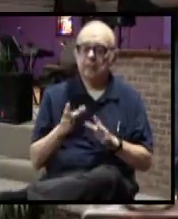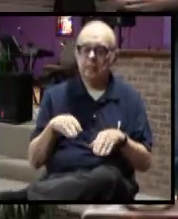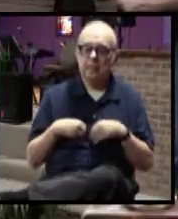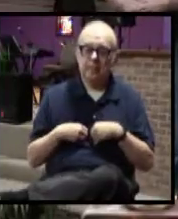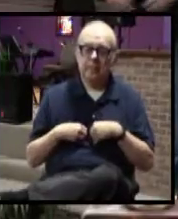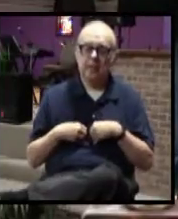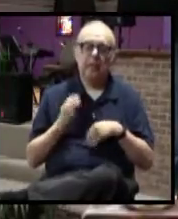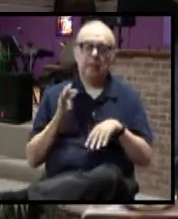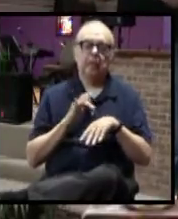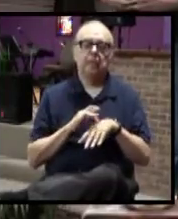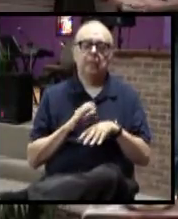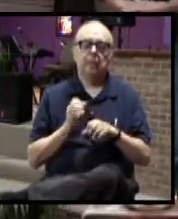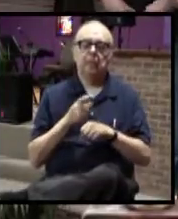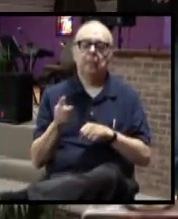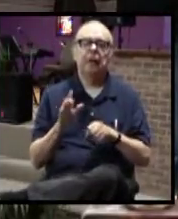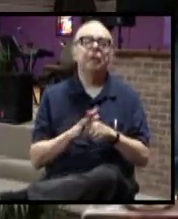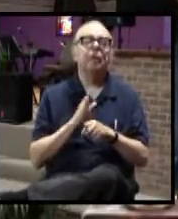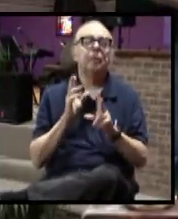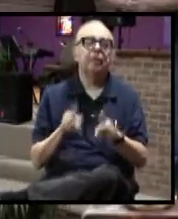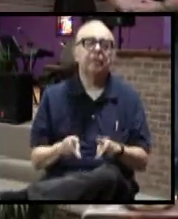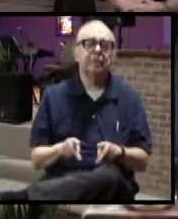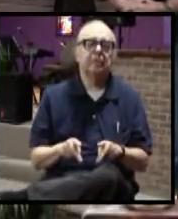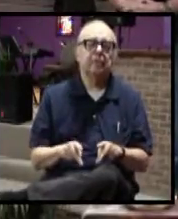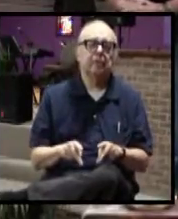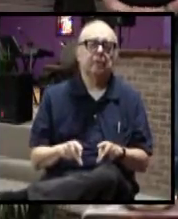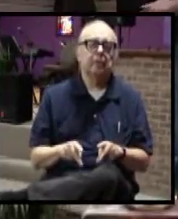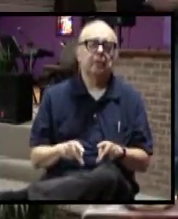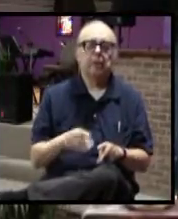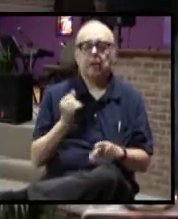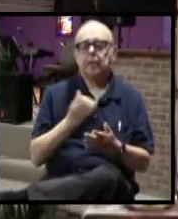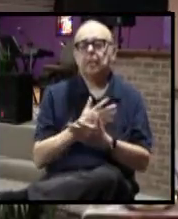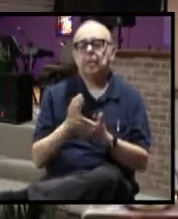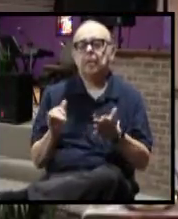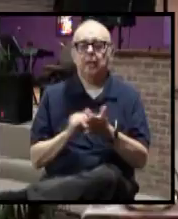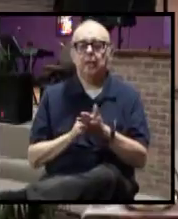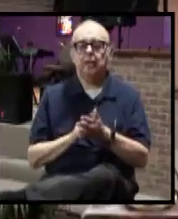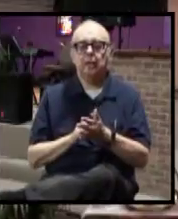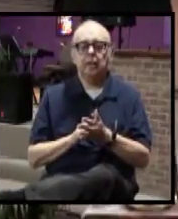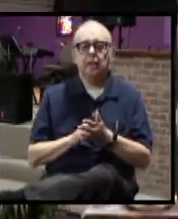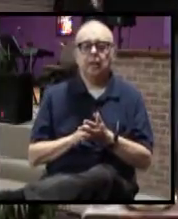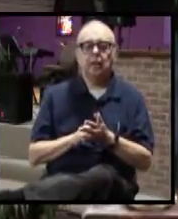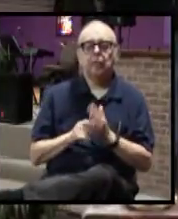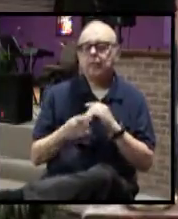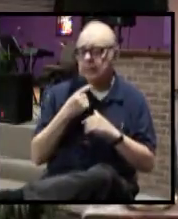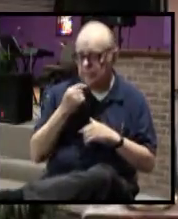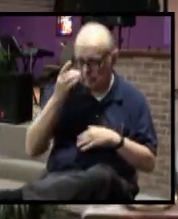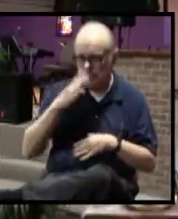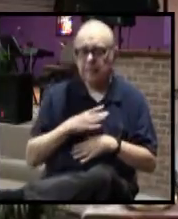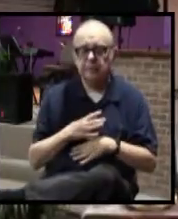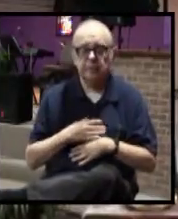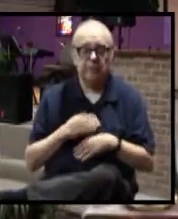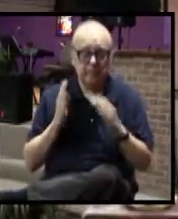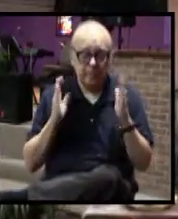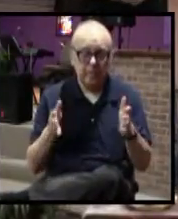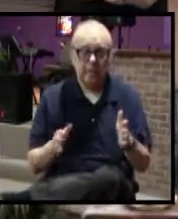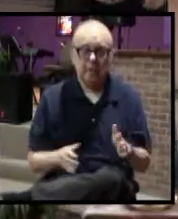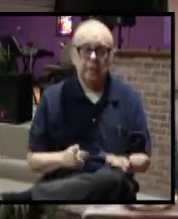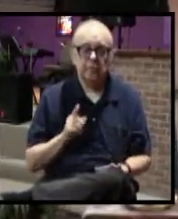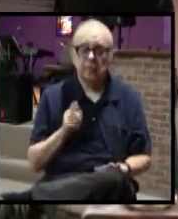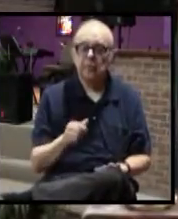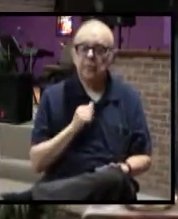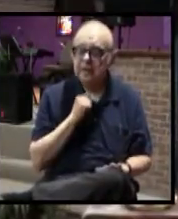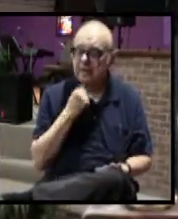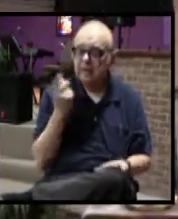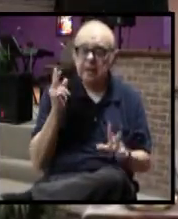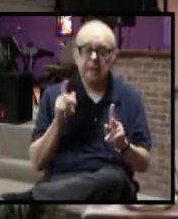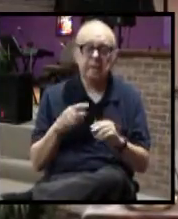I'll take you in. I'll touch you. I'll make you whole. And the great thing about it was, look at what he told the guy. He says, listen,